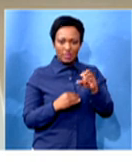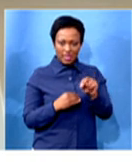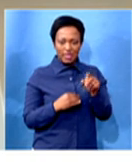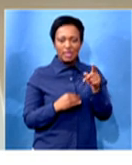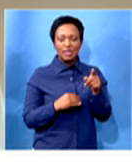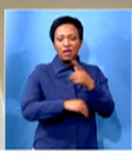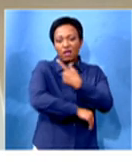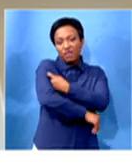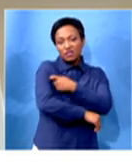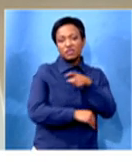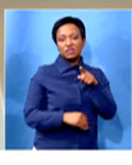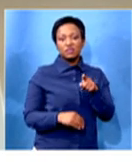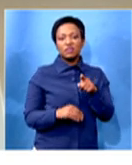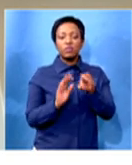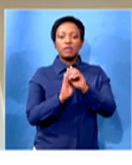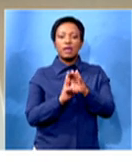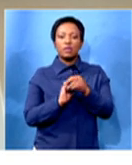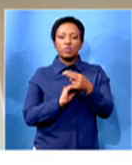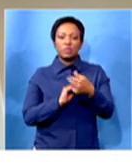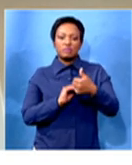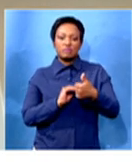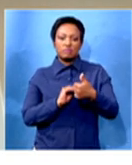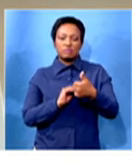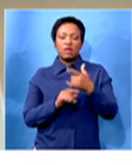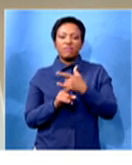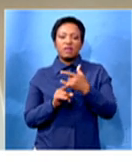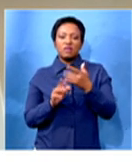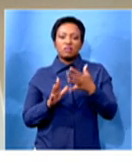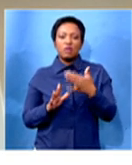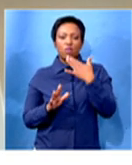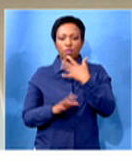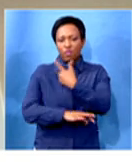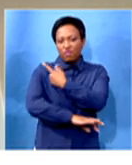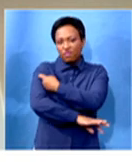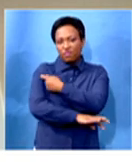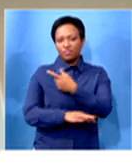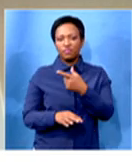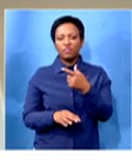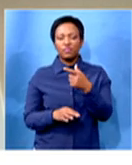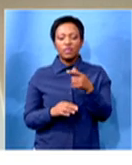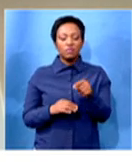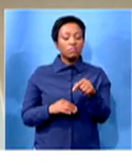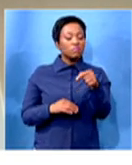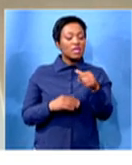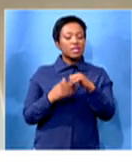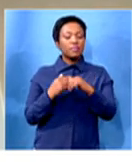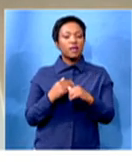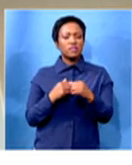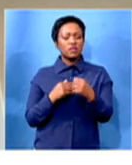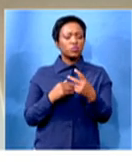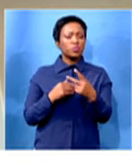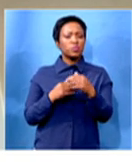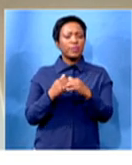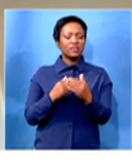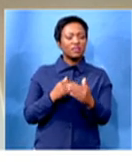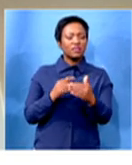their Ad26 vector vaccine, will be coming to us probably in the next month or 2. And that will be part